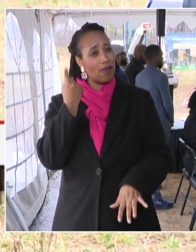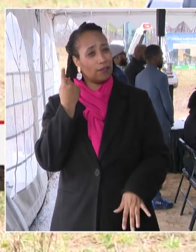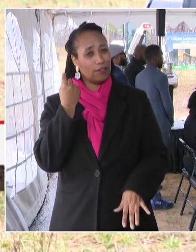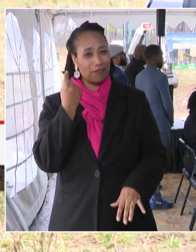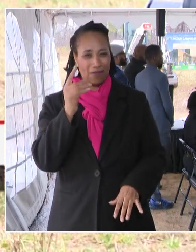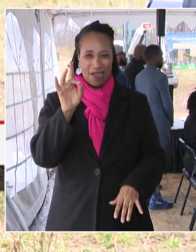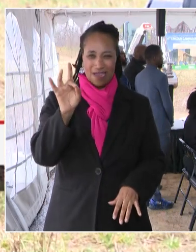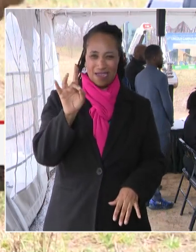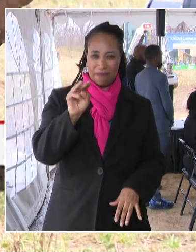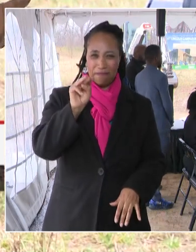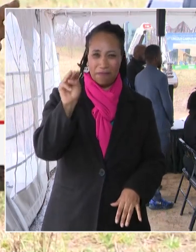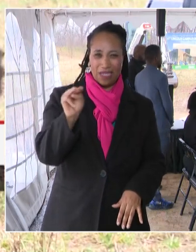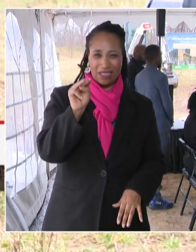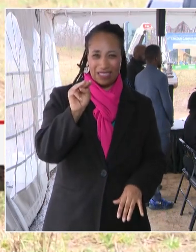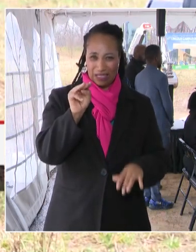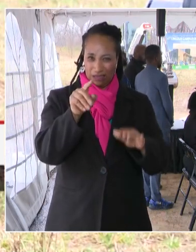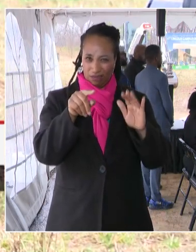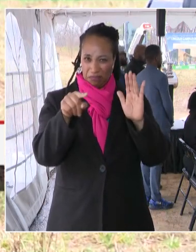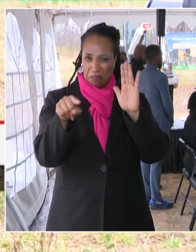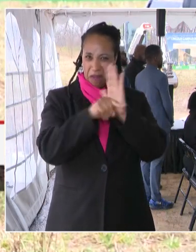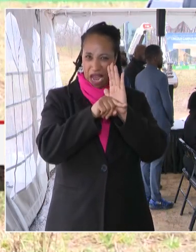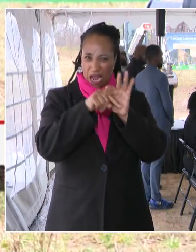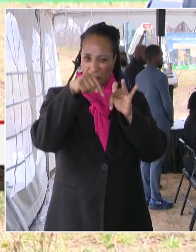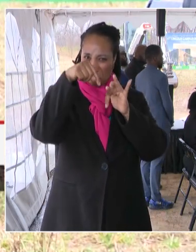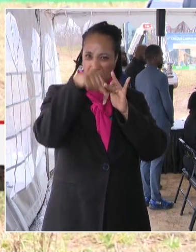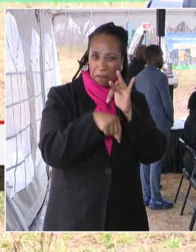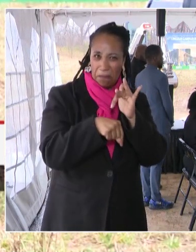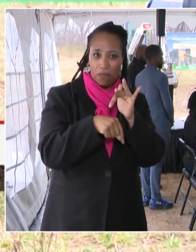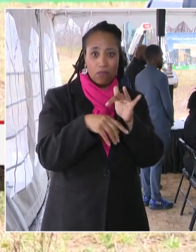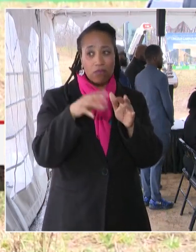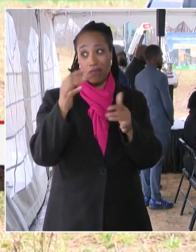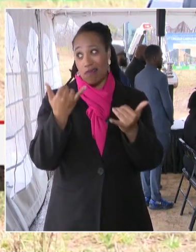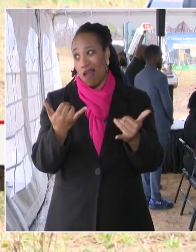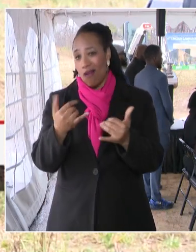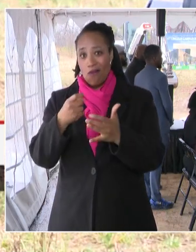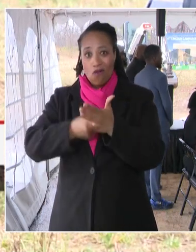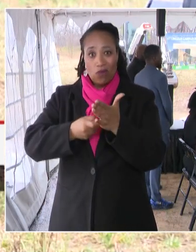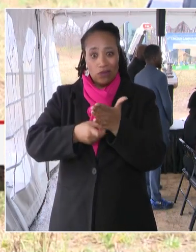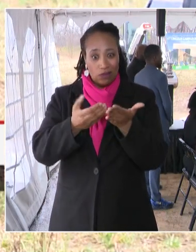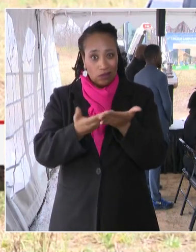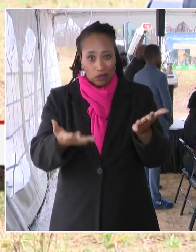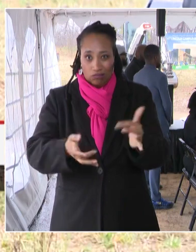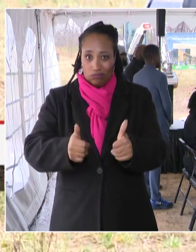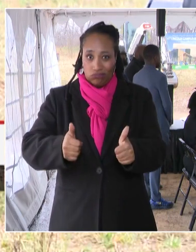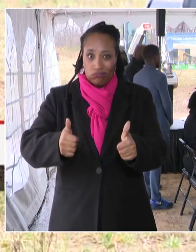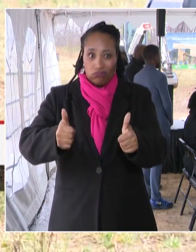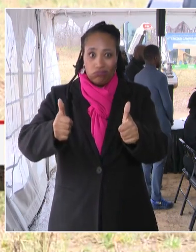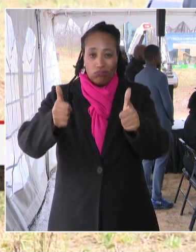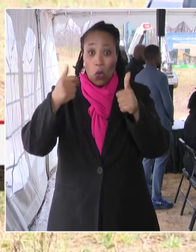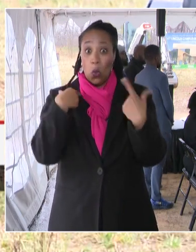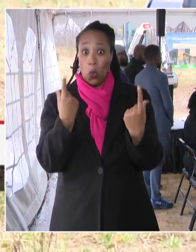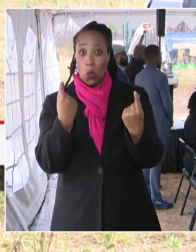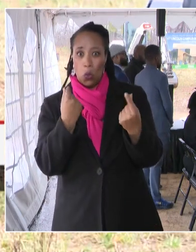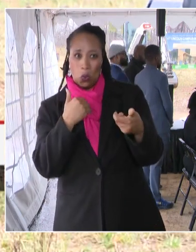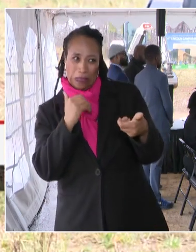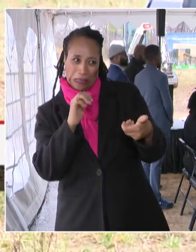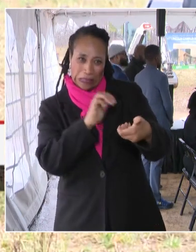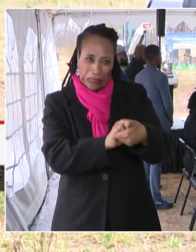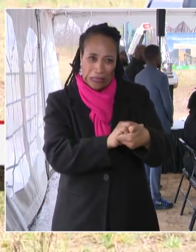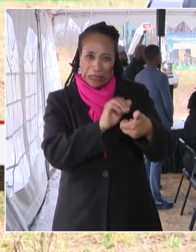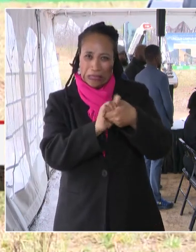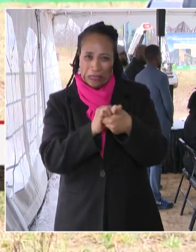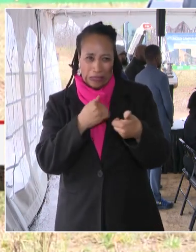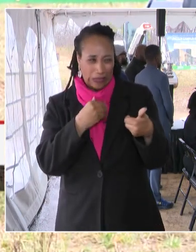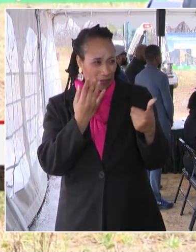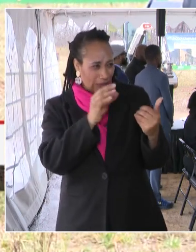year to year. Things cost more now. And we worked together to ensure we found the money to commit